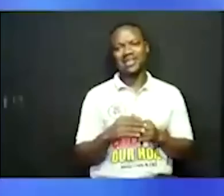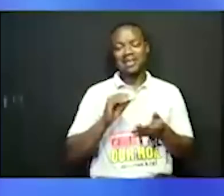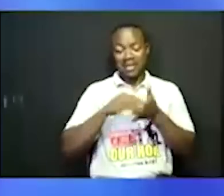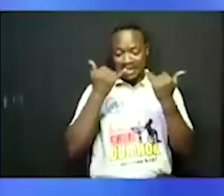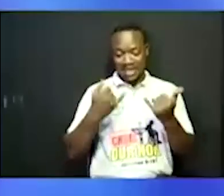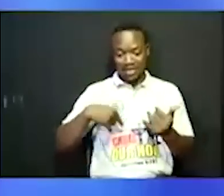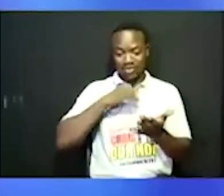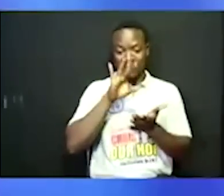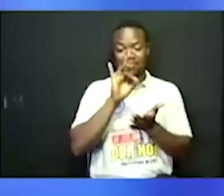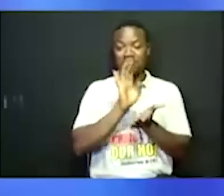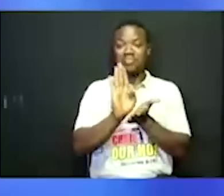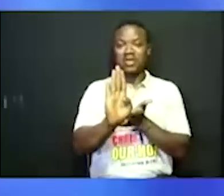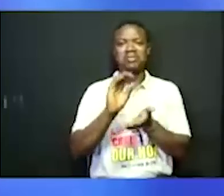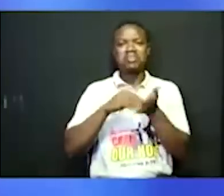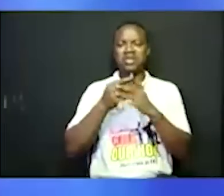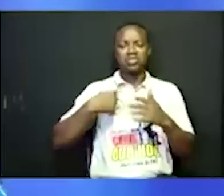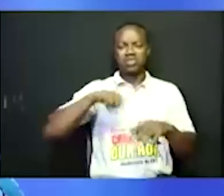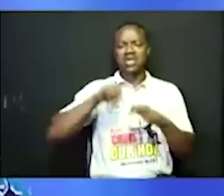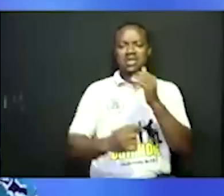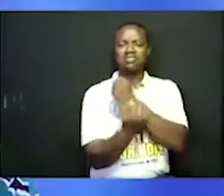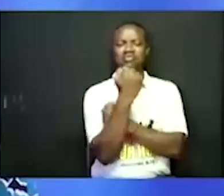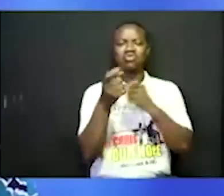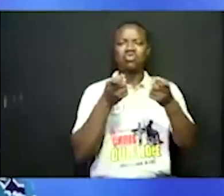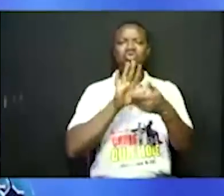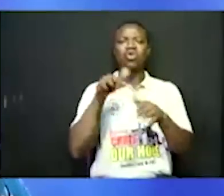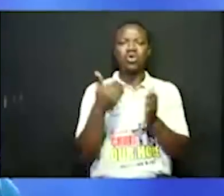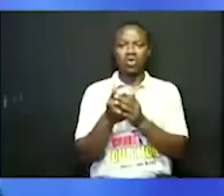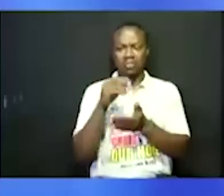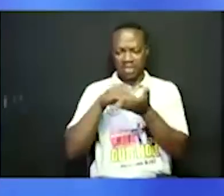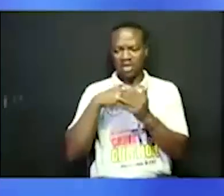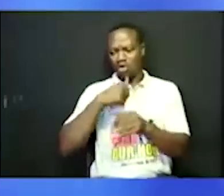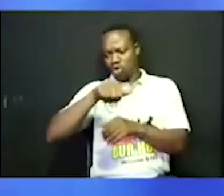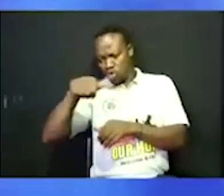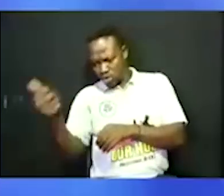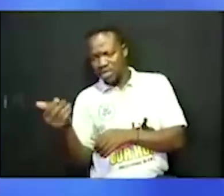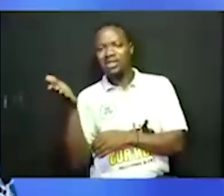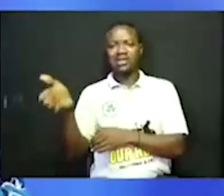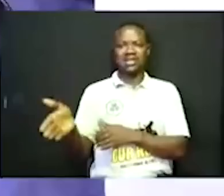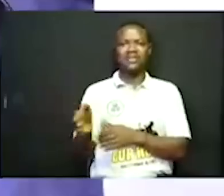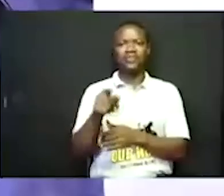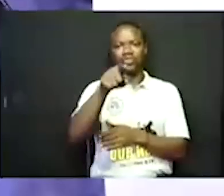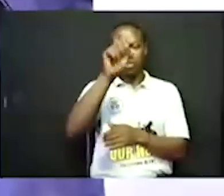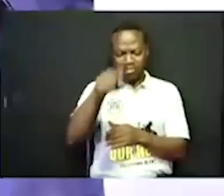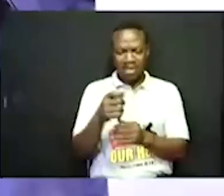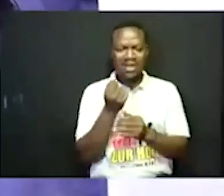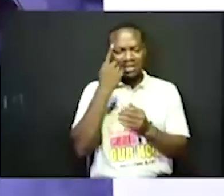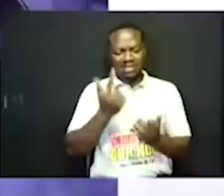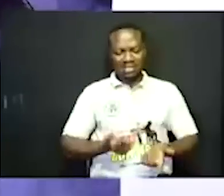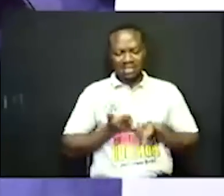the space. It's better you understand life. So, Tia Brabase. So that you don't allow